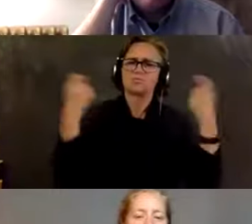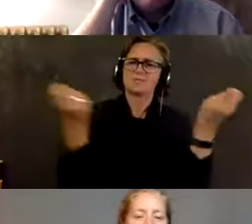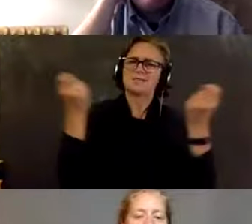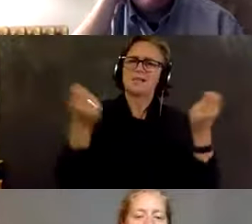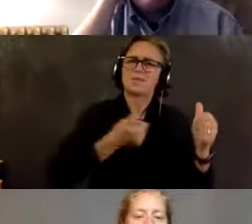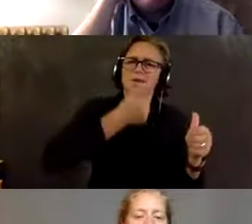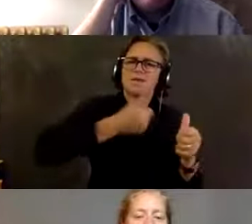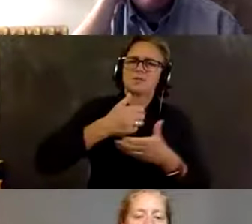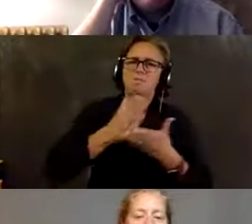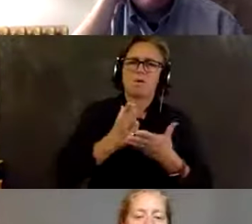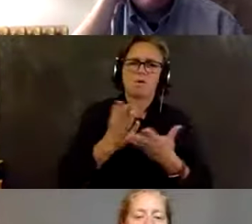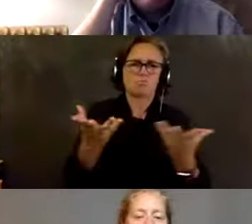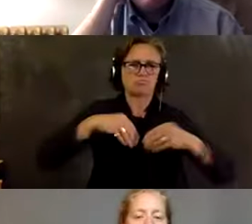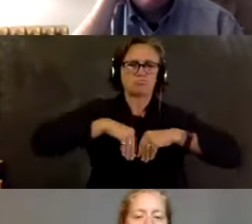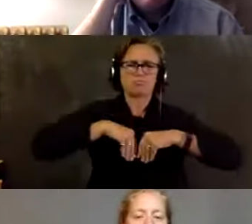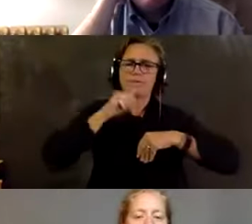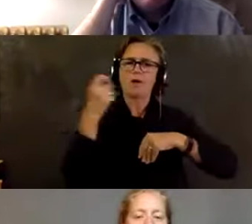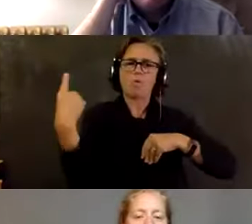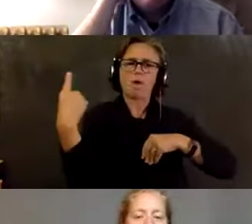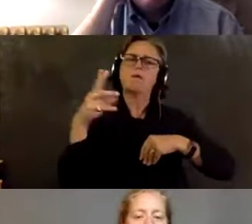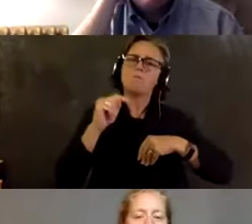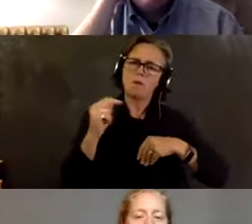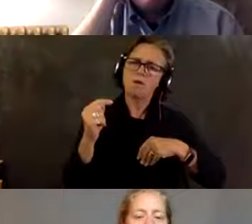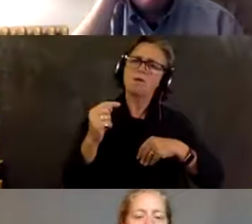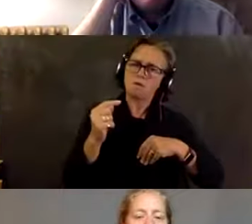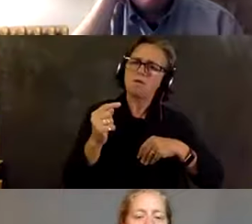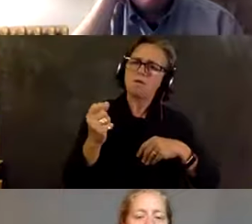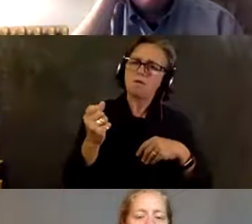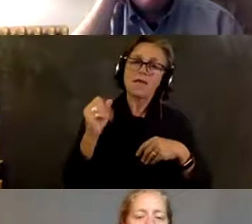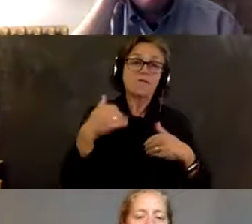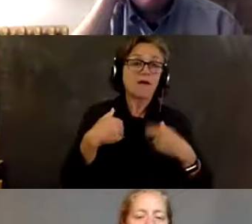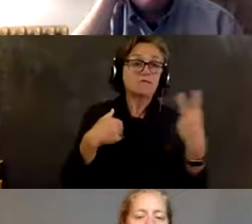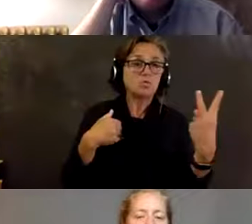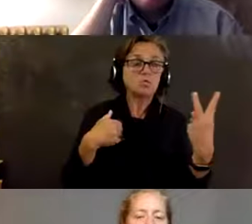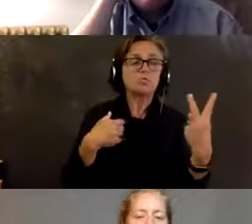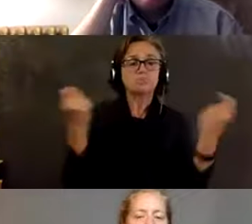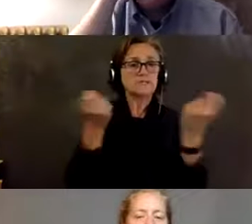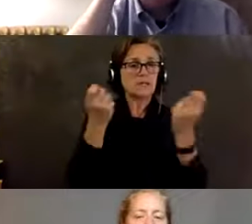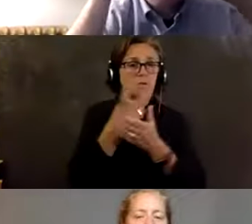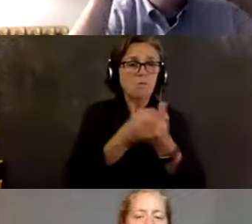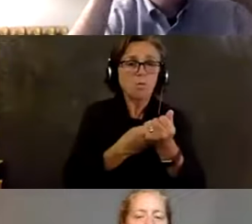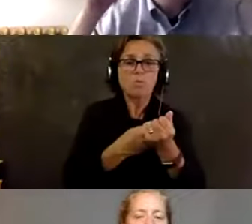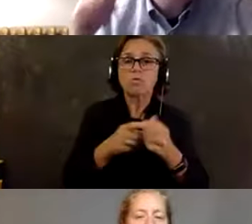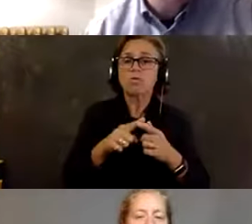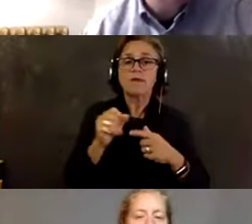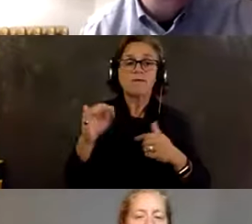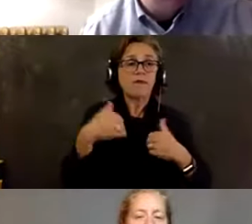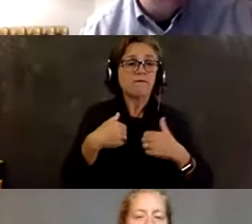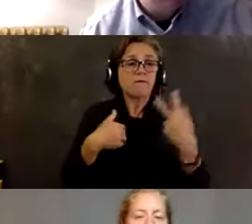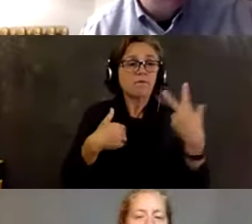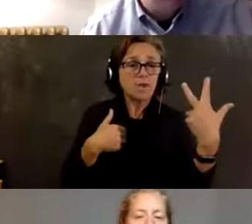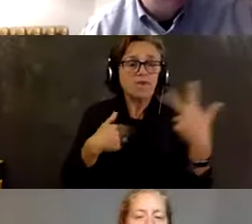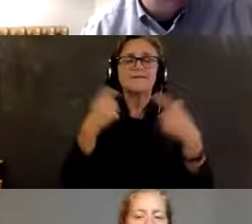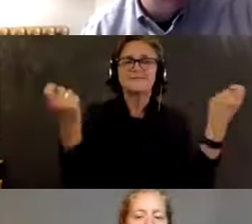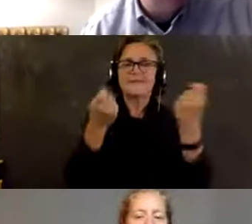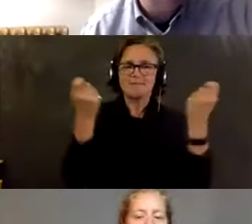those identities that children have. And there are many multicultural families, mixed race families, so it's important to acknowledge that as